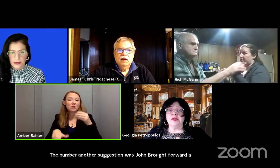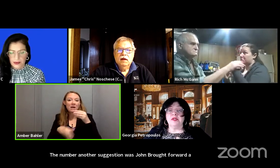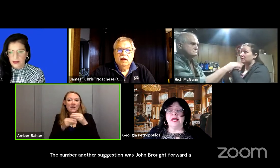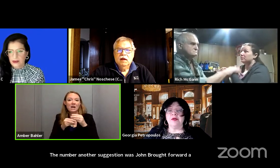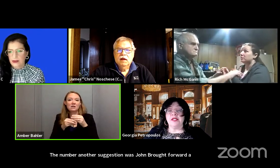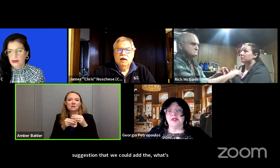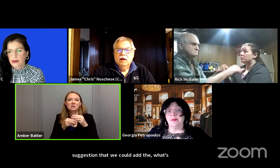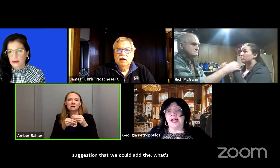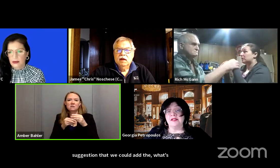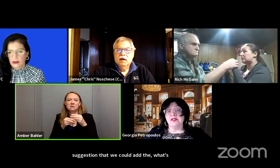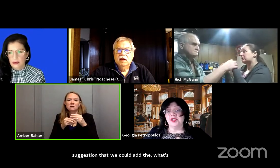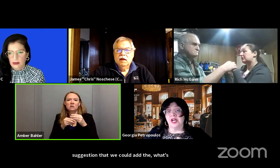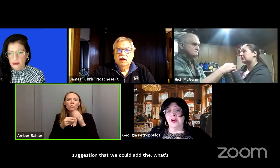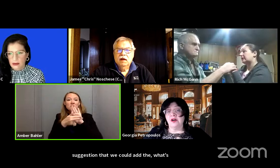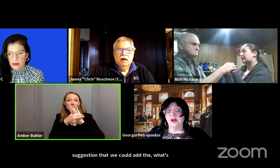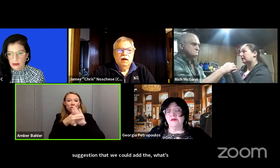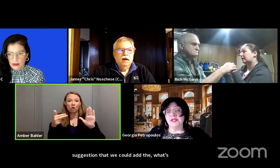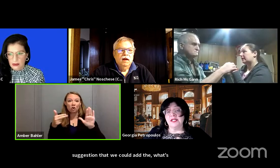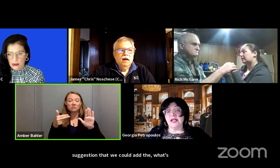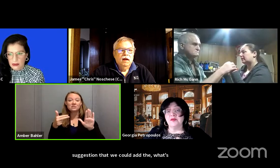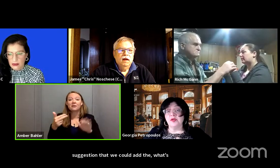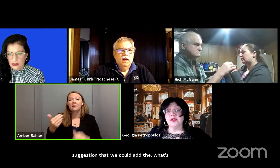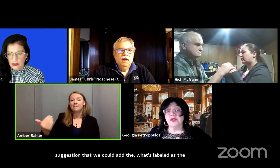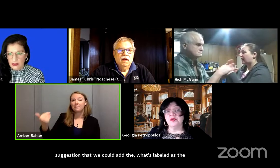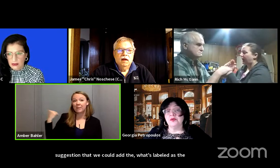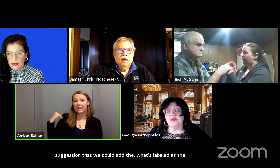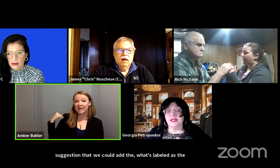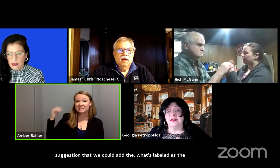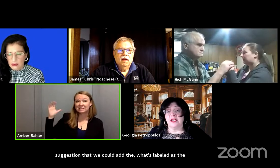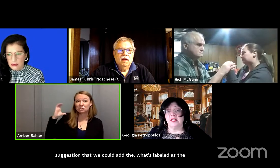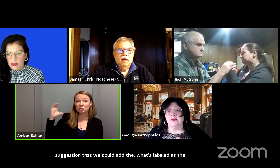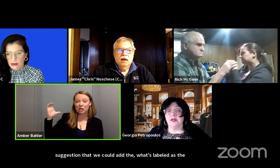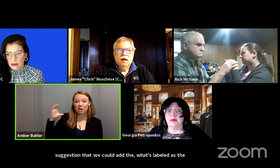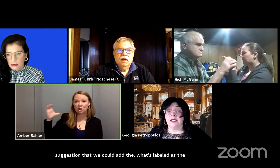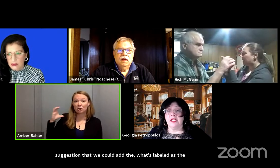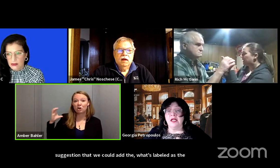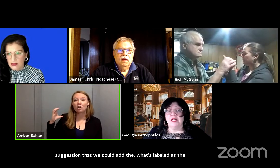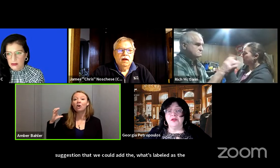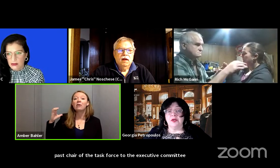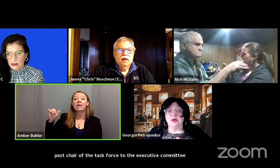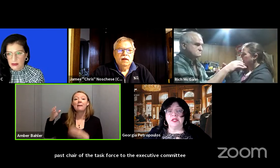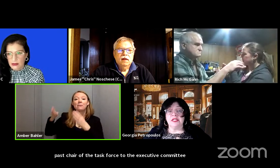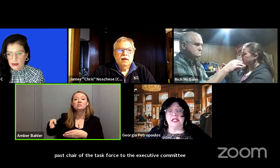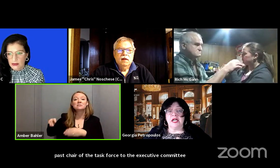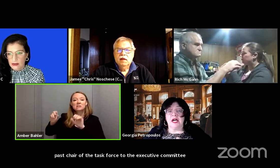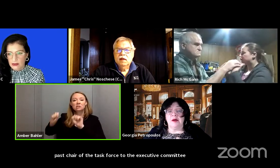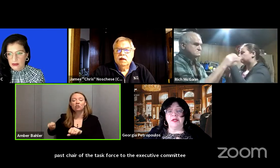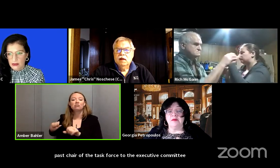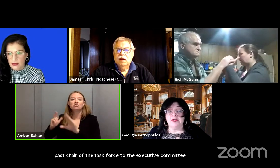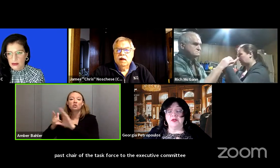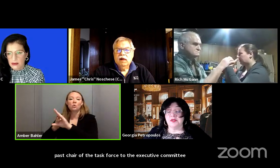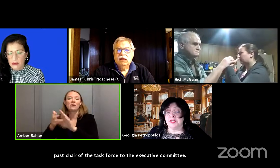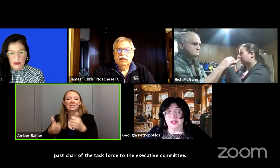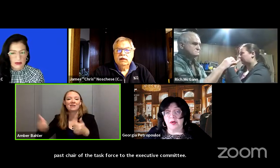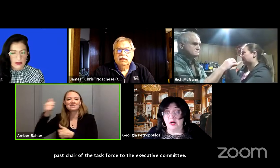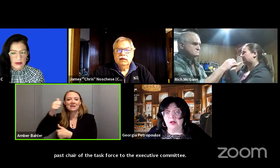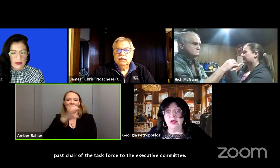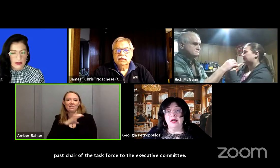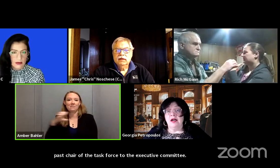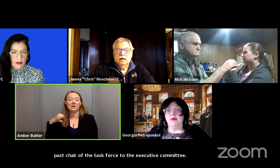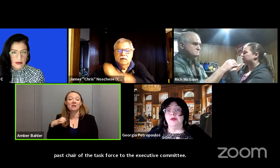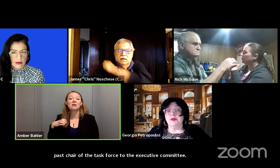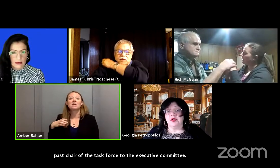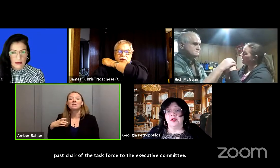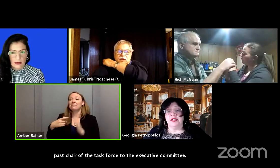the what's labeled as the past chair of the task force to the executive committee. So currently individuals such as